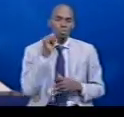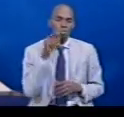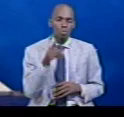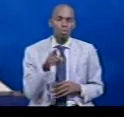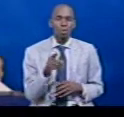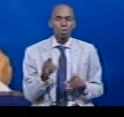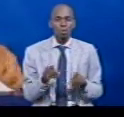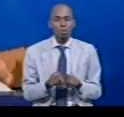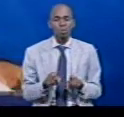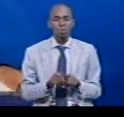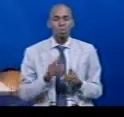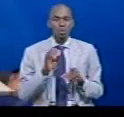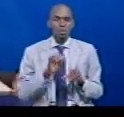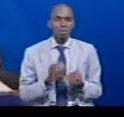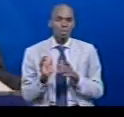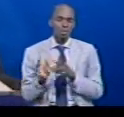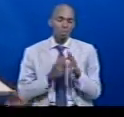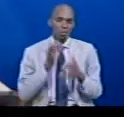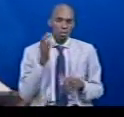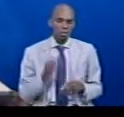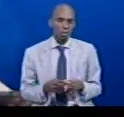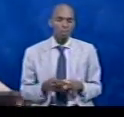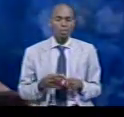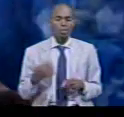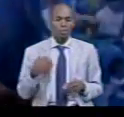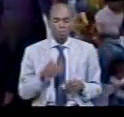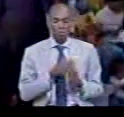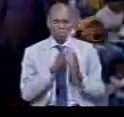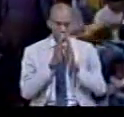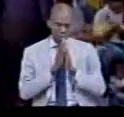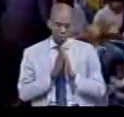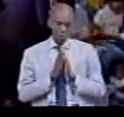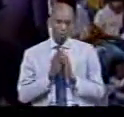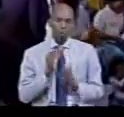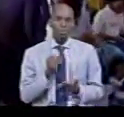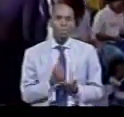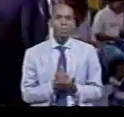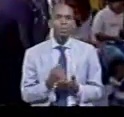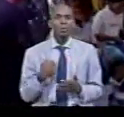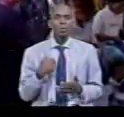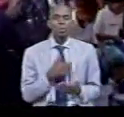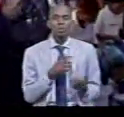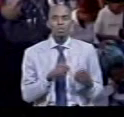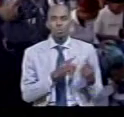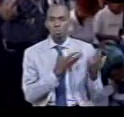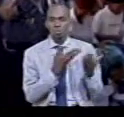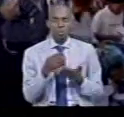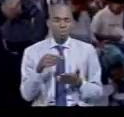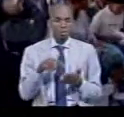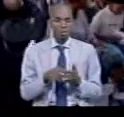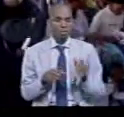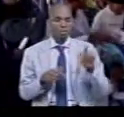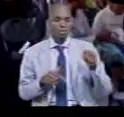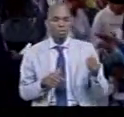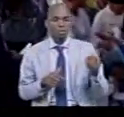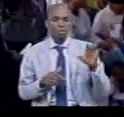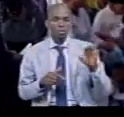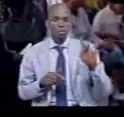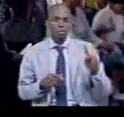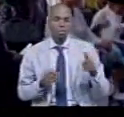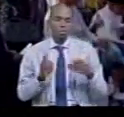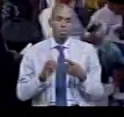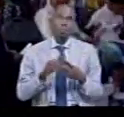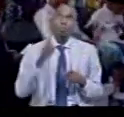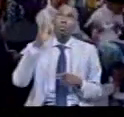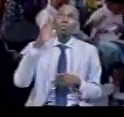In Jesus' name, we pray. We want to bring this GCK into God's hand. In Joel